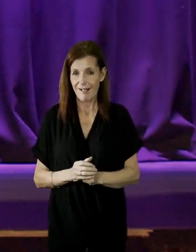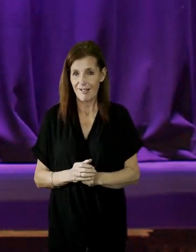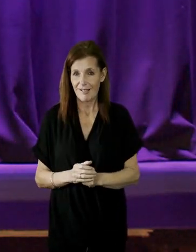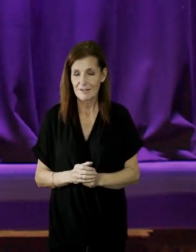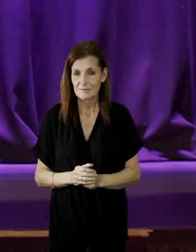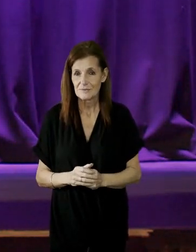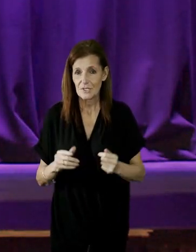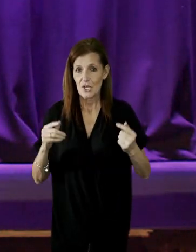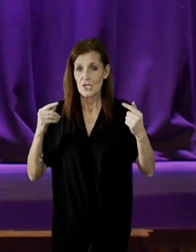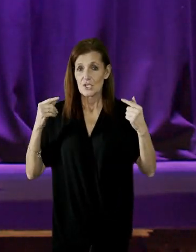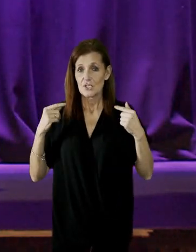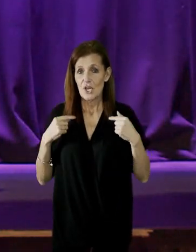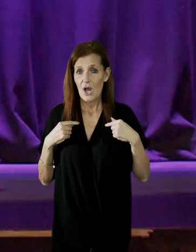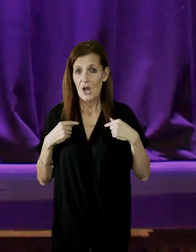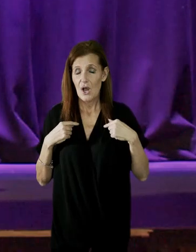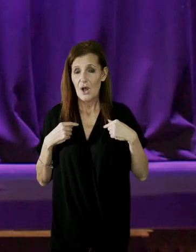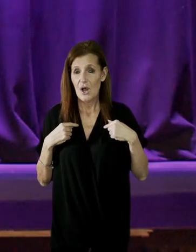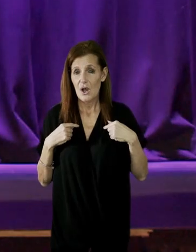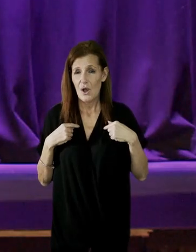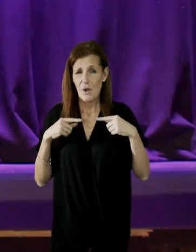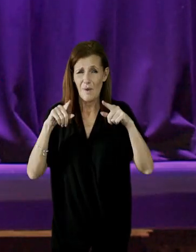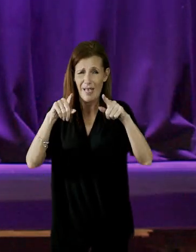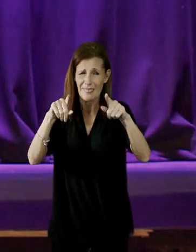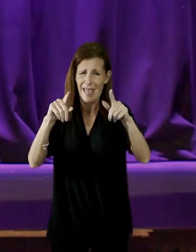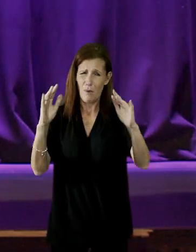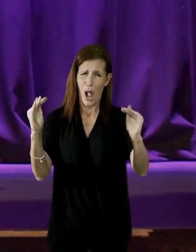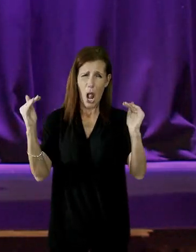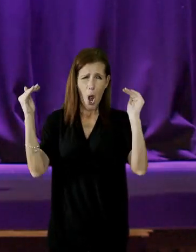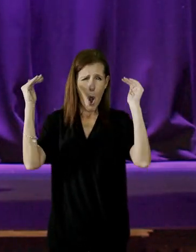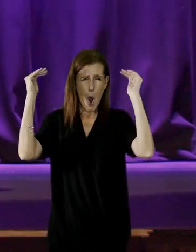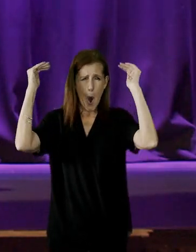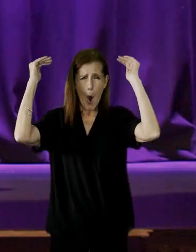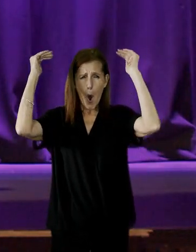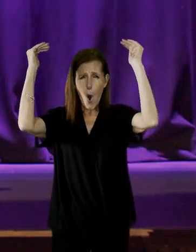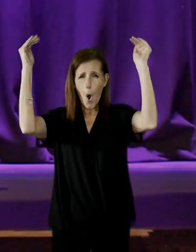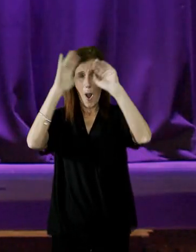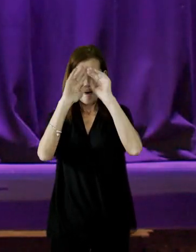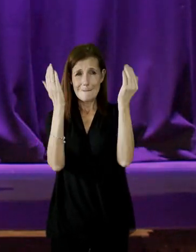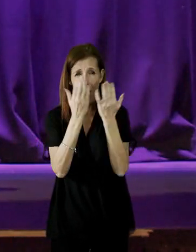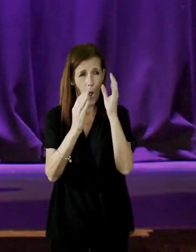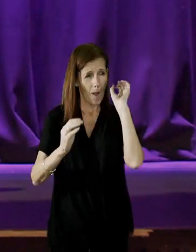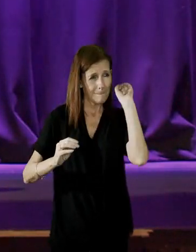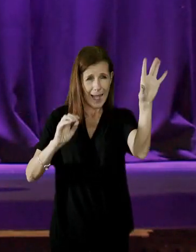the creme de la creme of blind people getting hit by rubber balls, right? So excited.